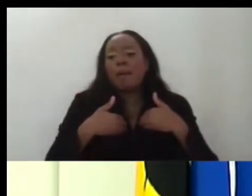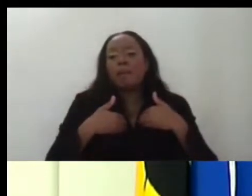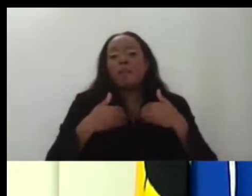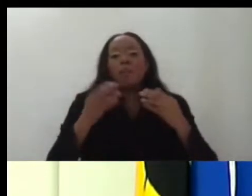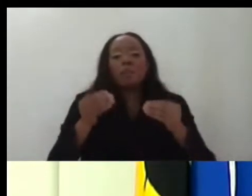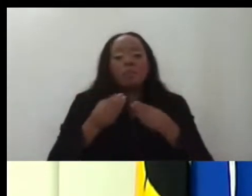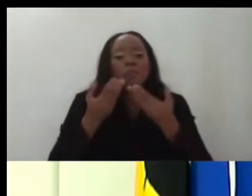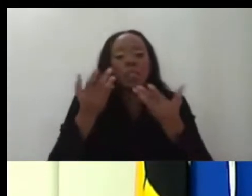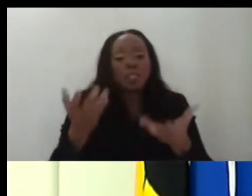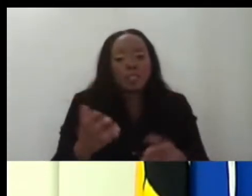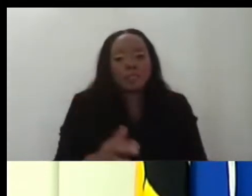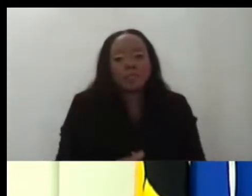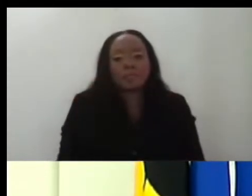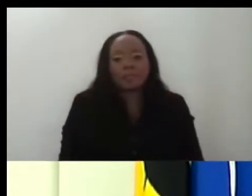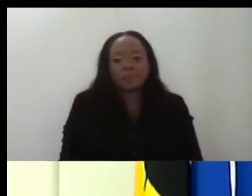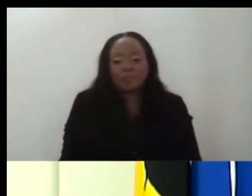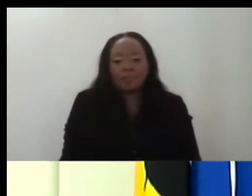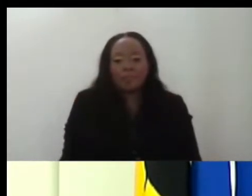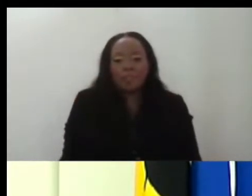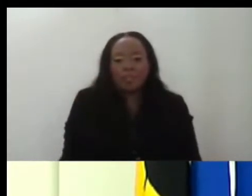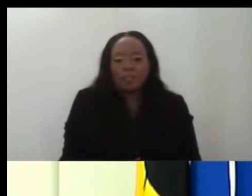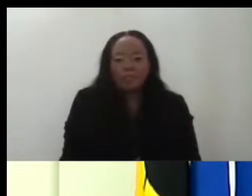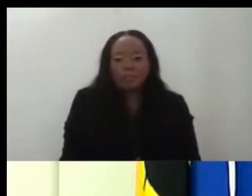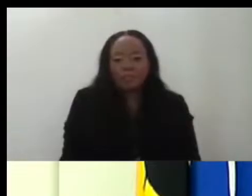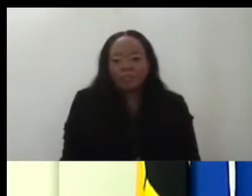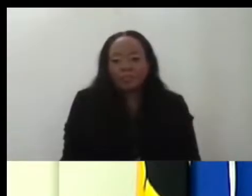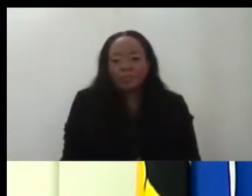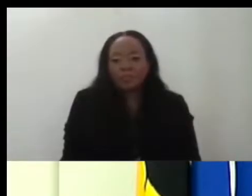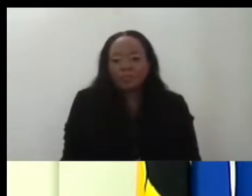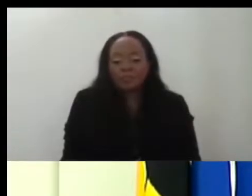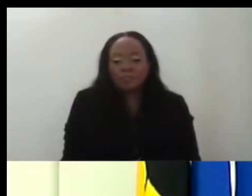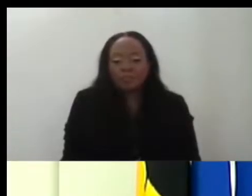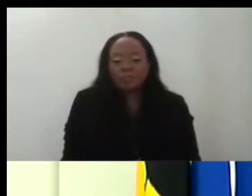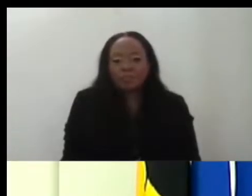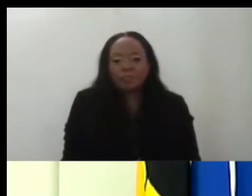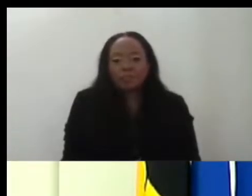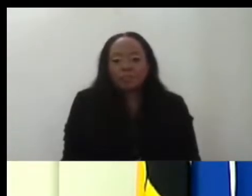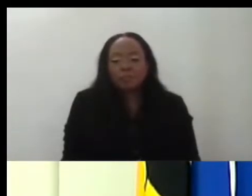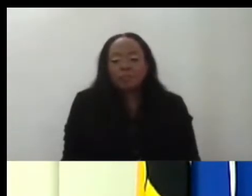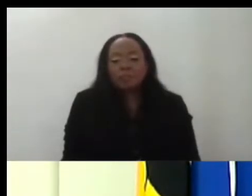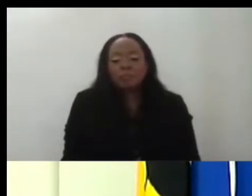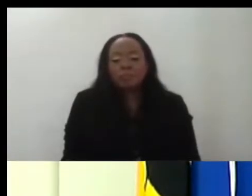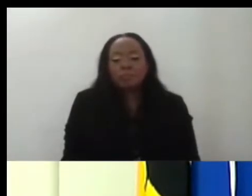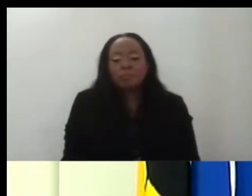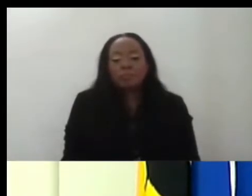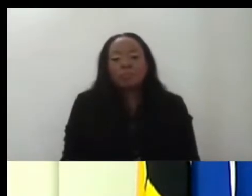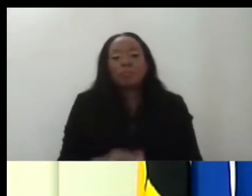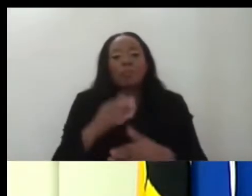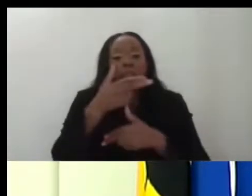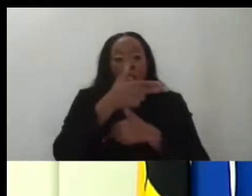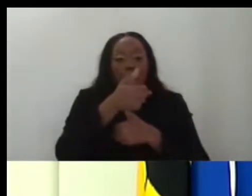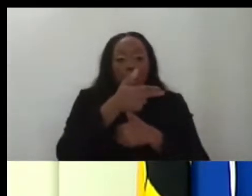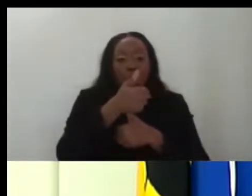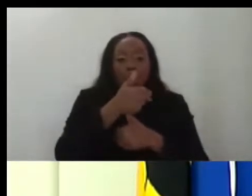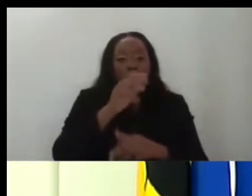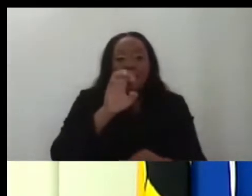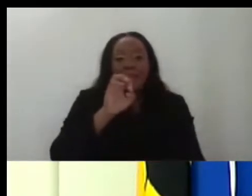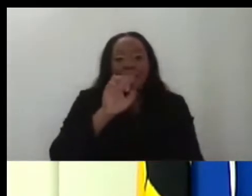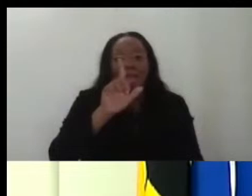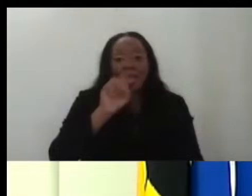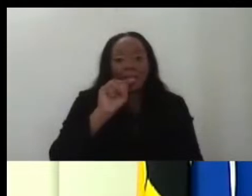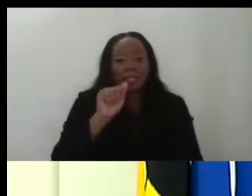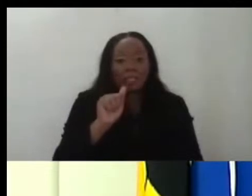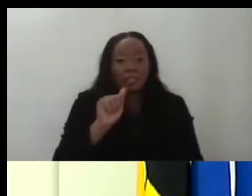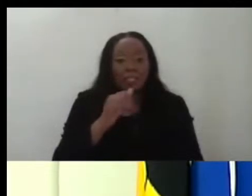Bailouts of the scale in Elsa and Beryl are unlikely to ever happen again. The